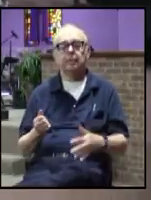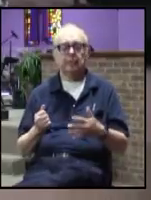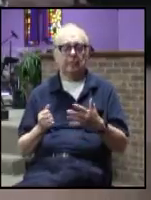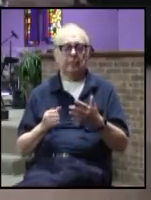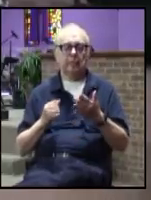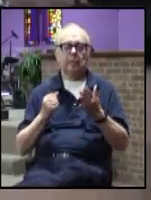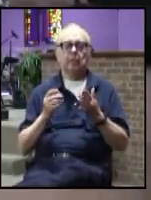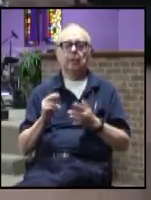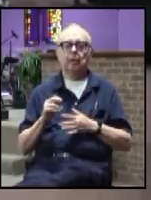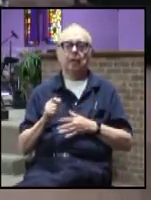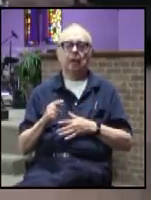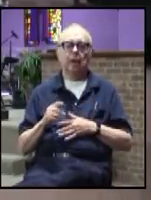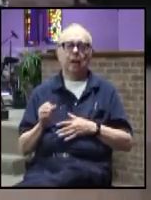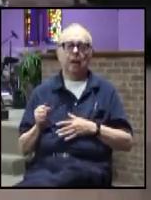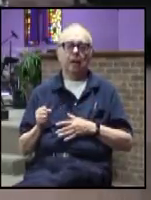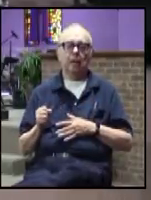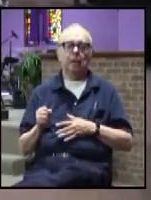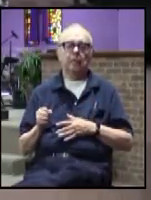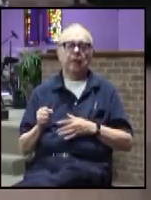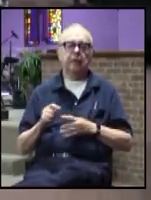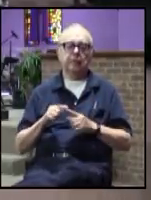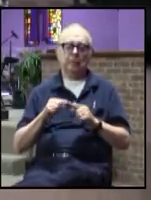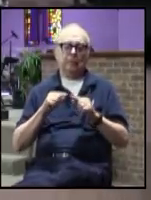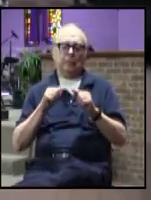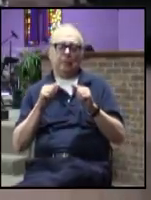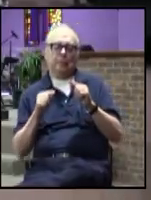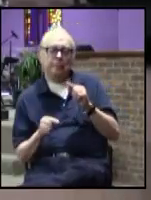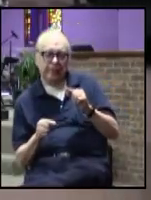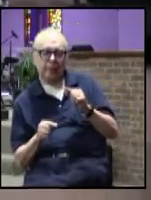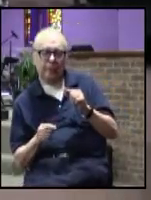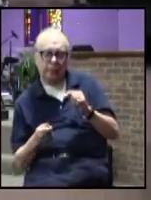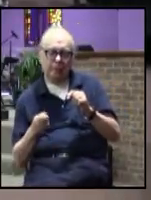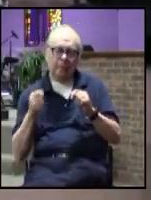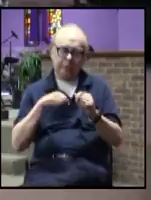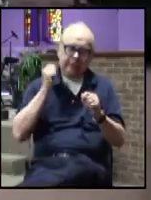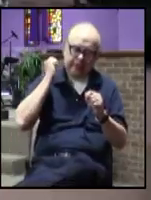Another one, nails that bend over when you hit them.